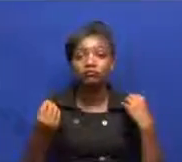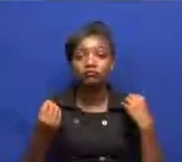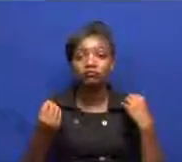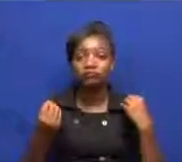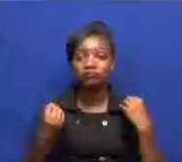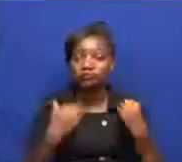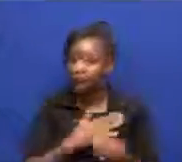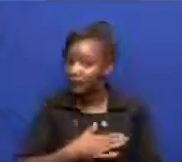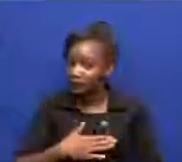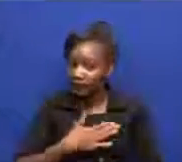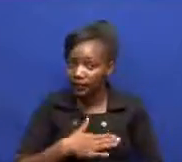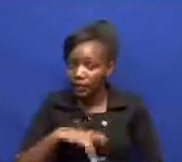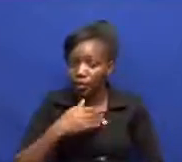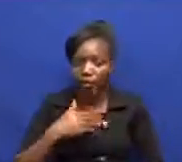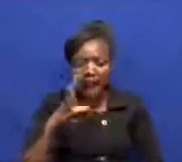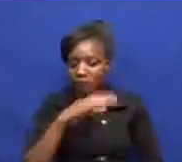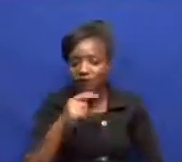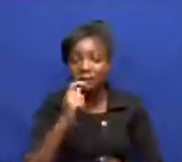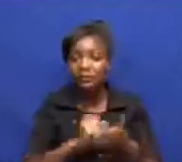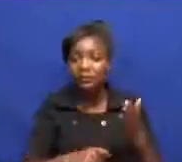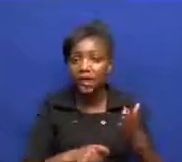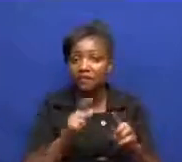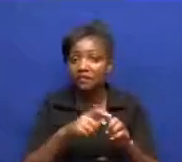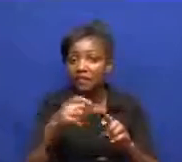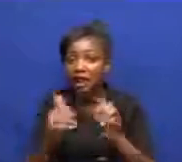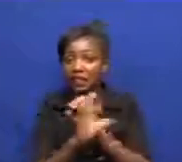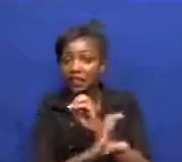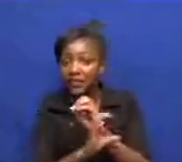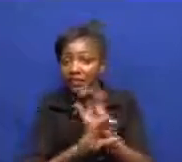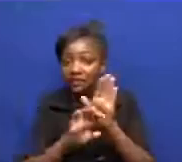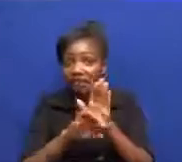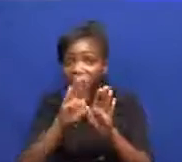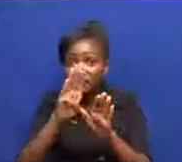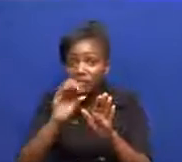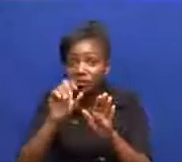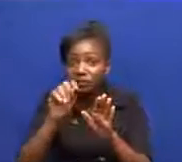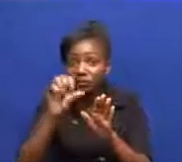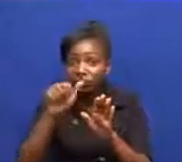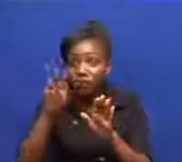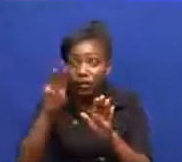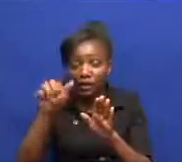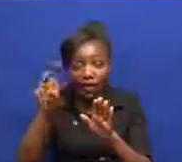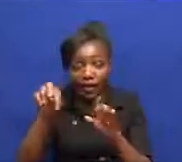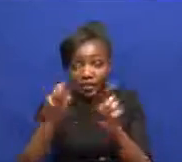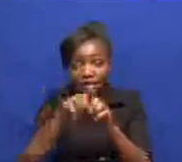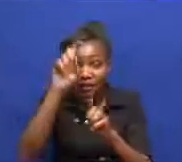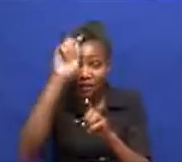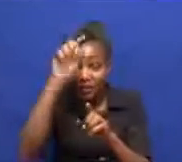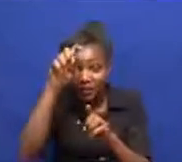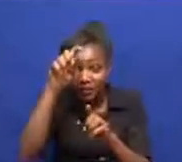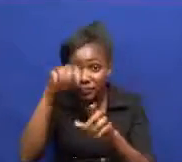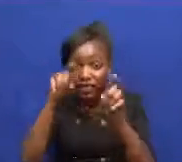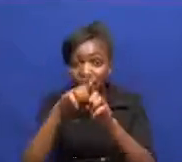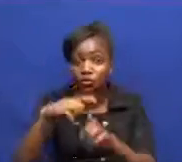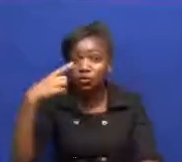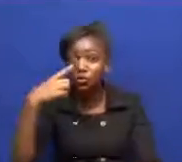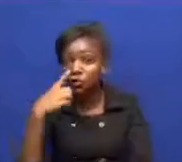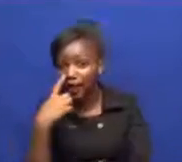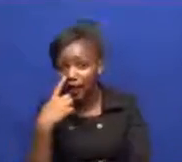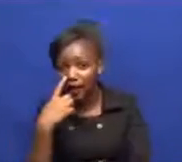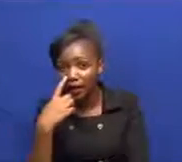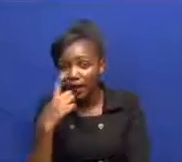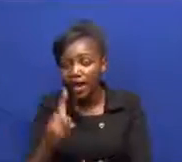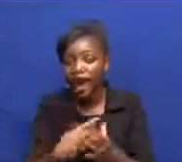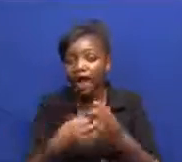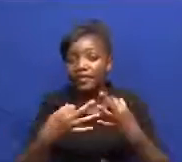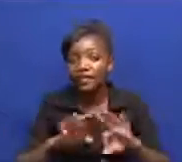getting better offers from Botswana in case of Embu, better offers in Egypt, better offers in Sudan. If